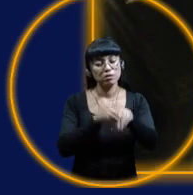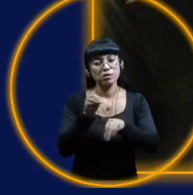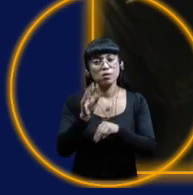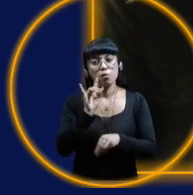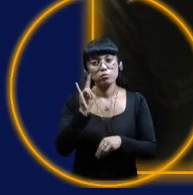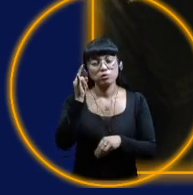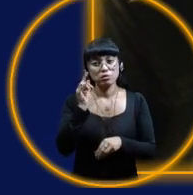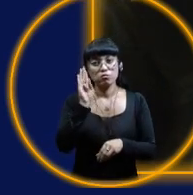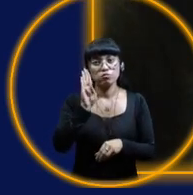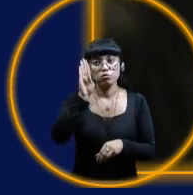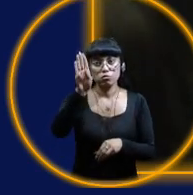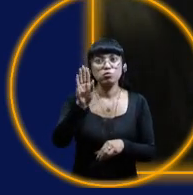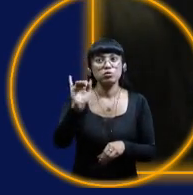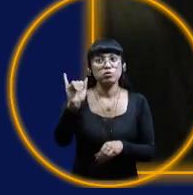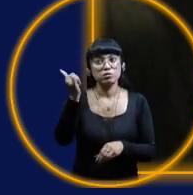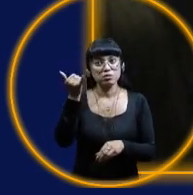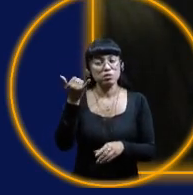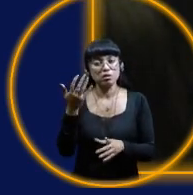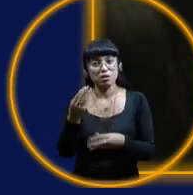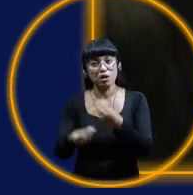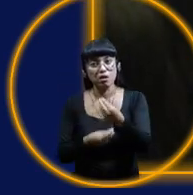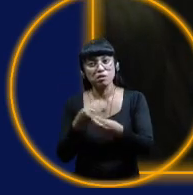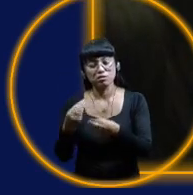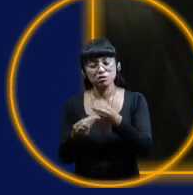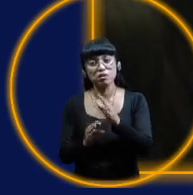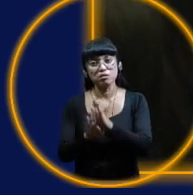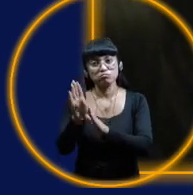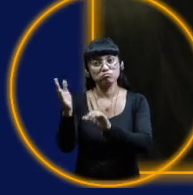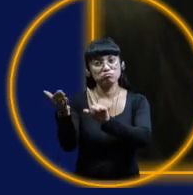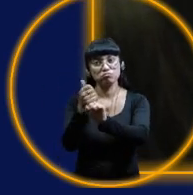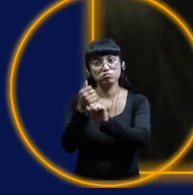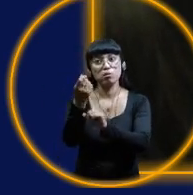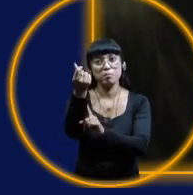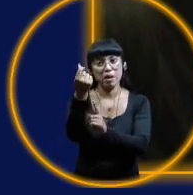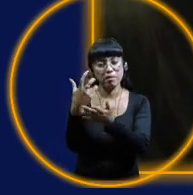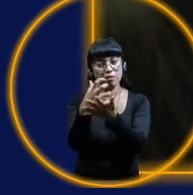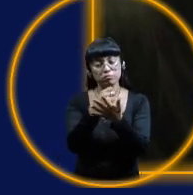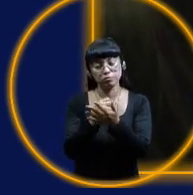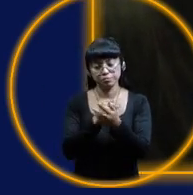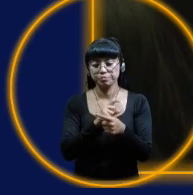and live from that kind of work? And the other question is,